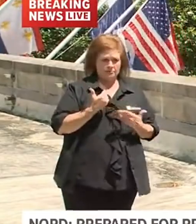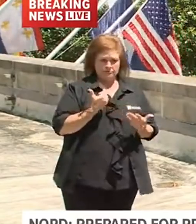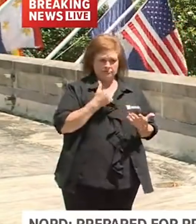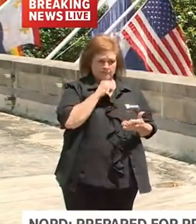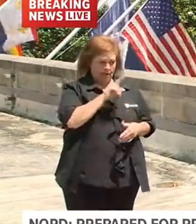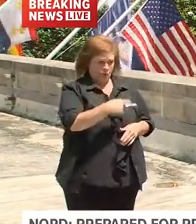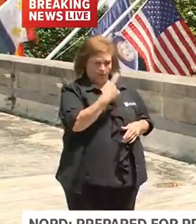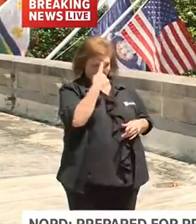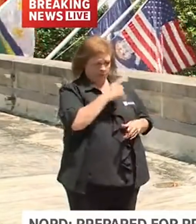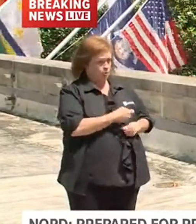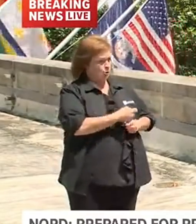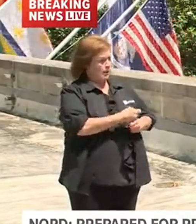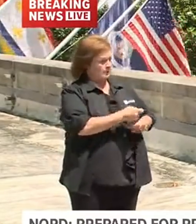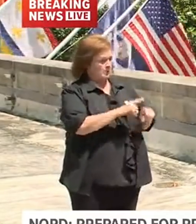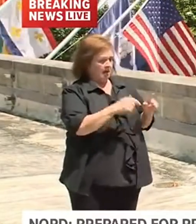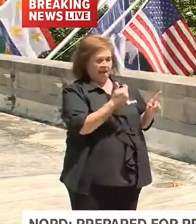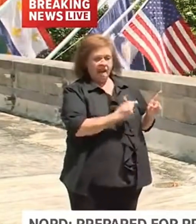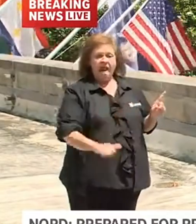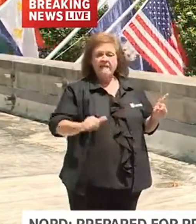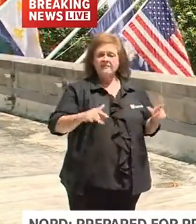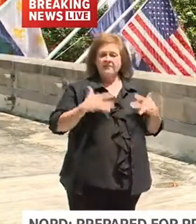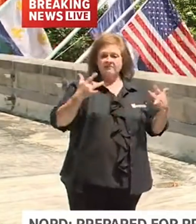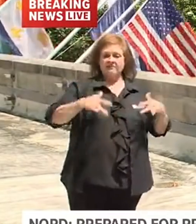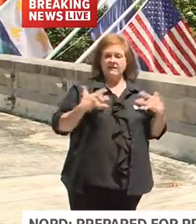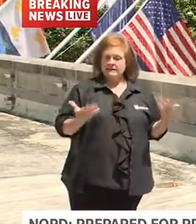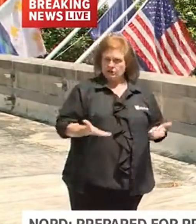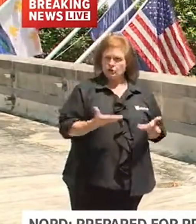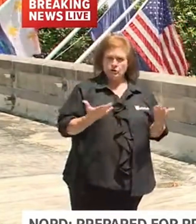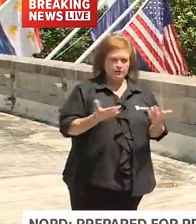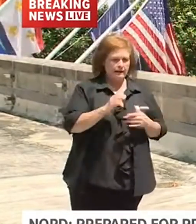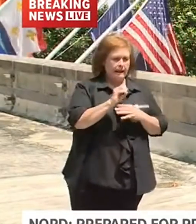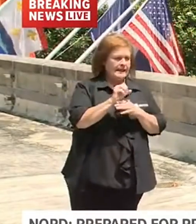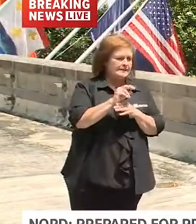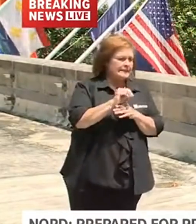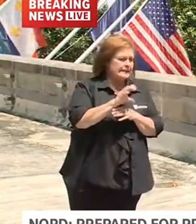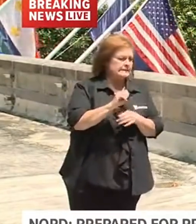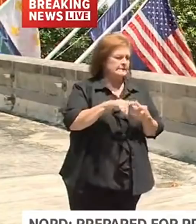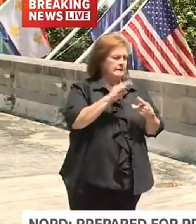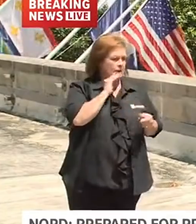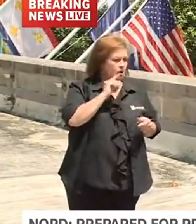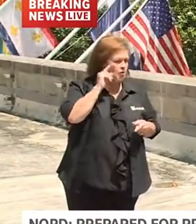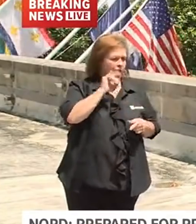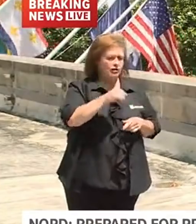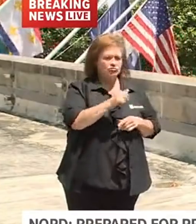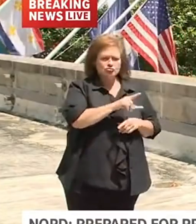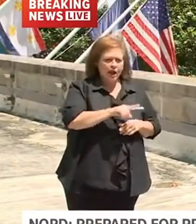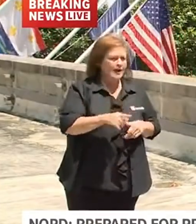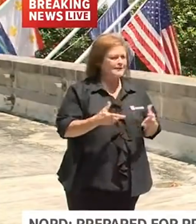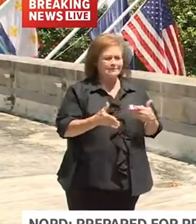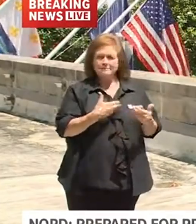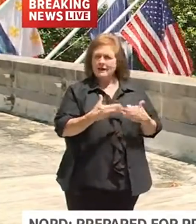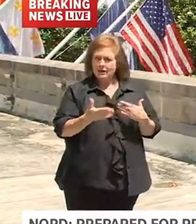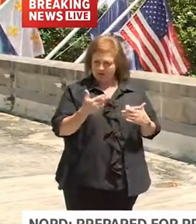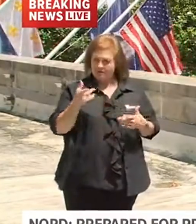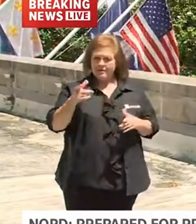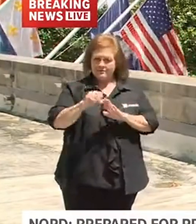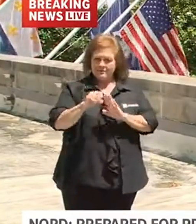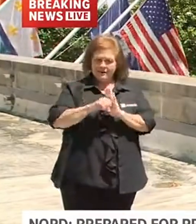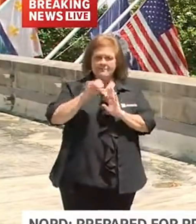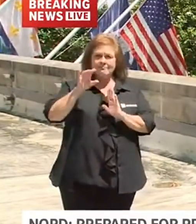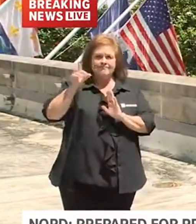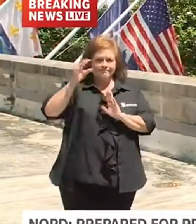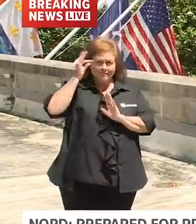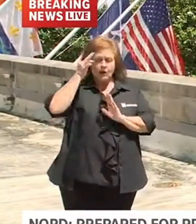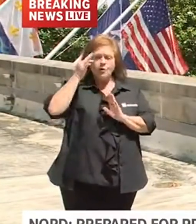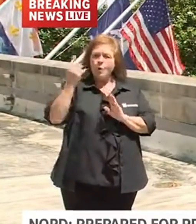protest, but every event that we may have in this city, be it Essence Festival, Mardi Gras, Jazz Fest, whatever. We have our federal and state partners boots